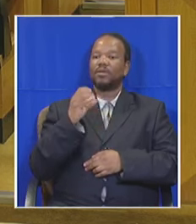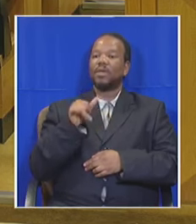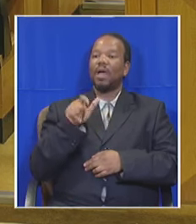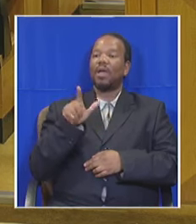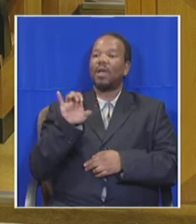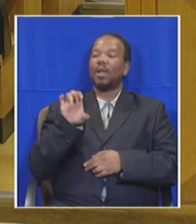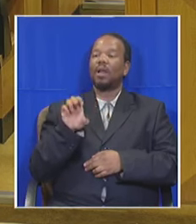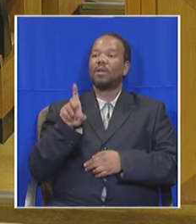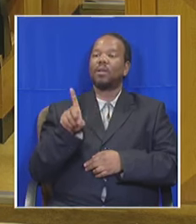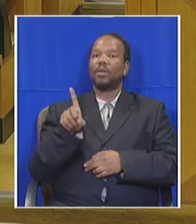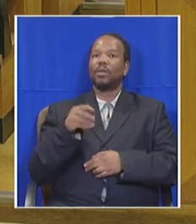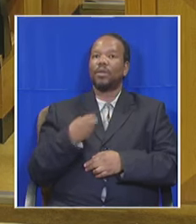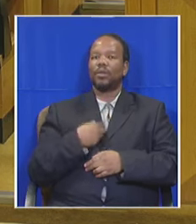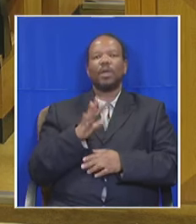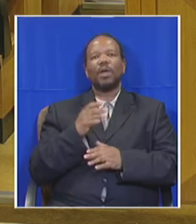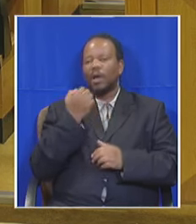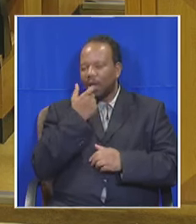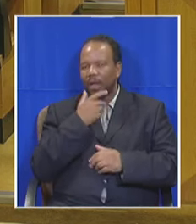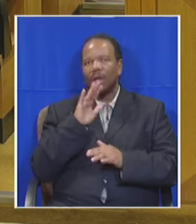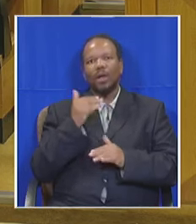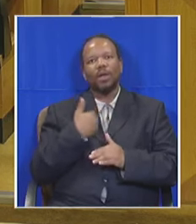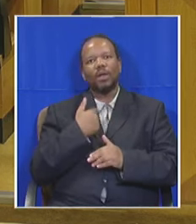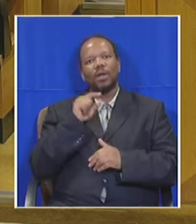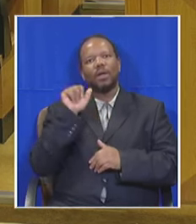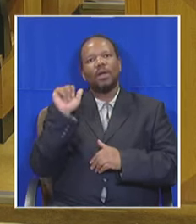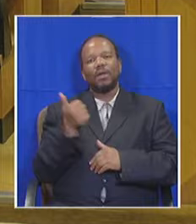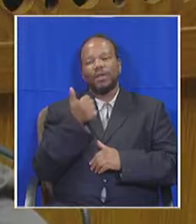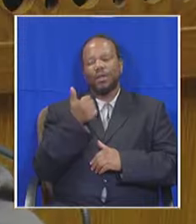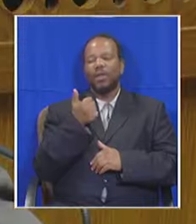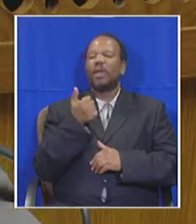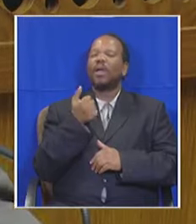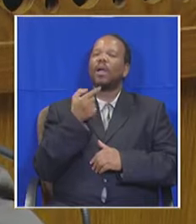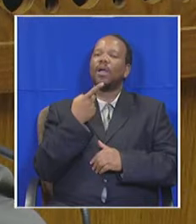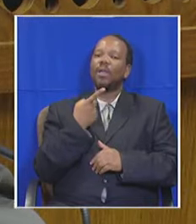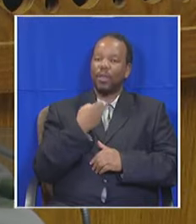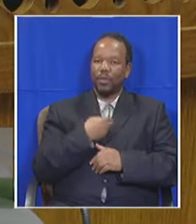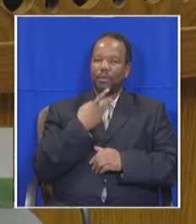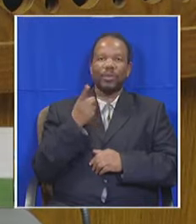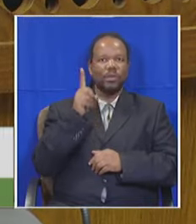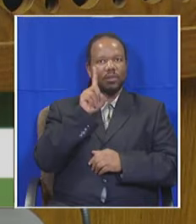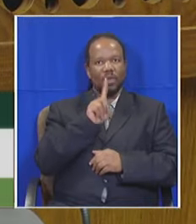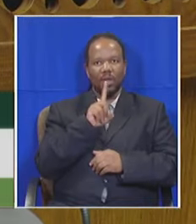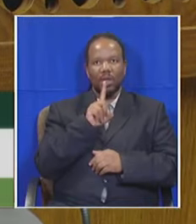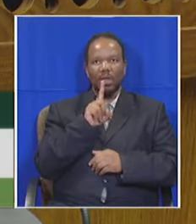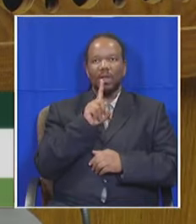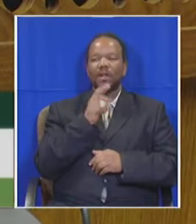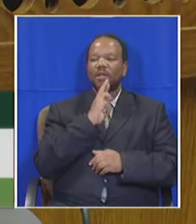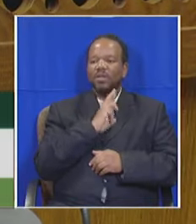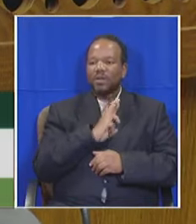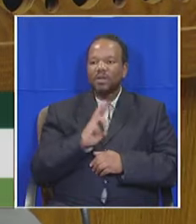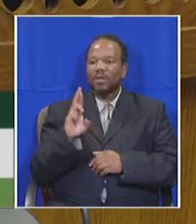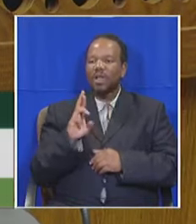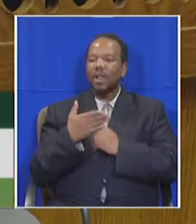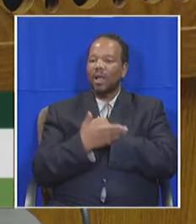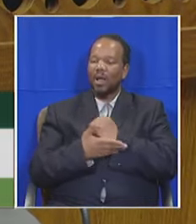Honorable Deputy Speaker, the 41st anniversary of the National Youth Day is marked against the reality of a country that is experiencing